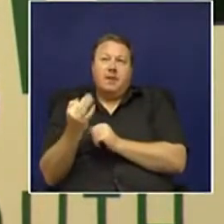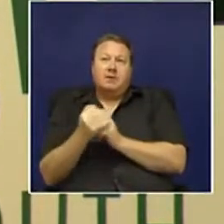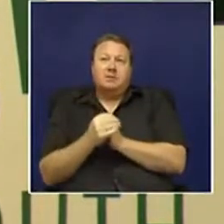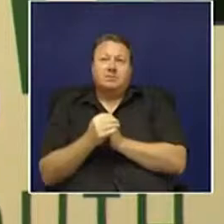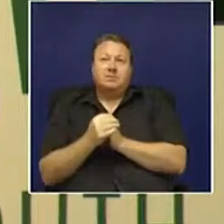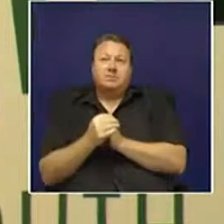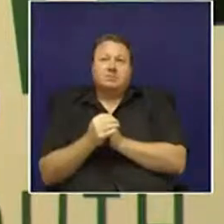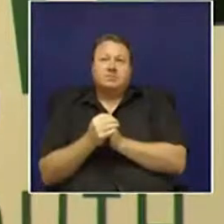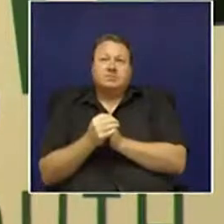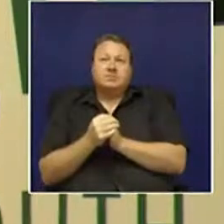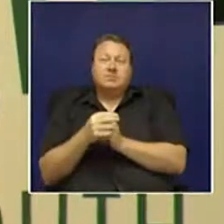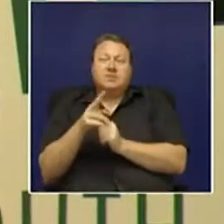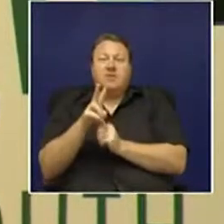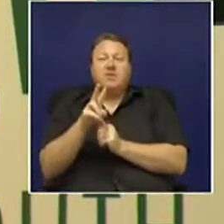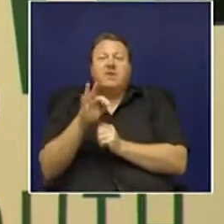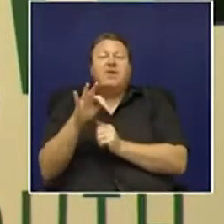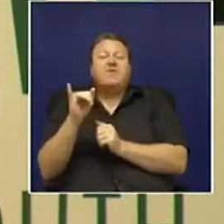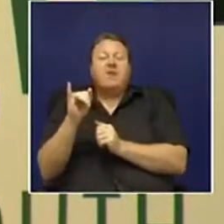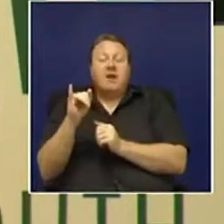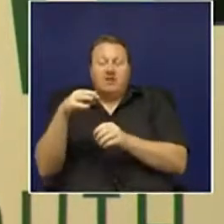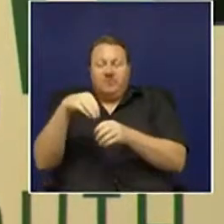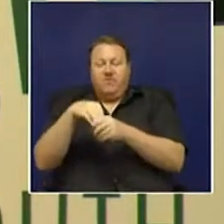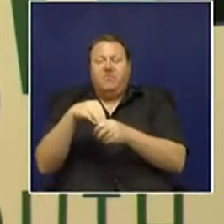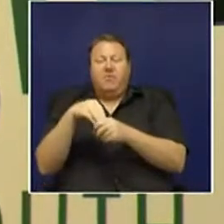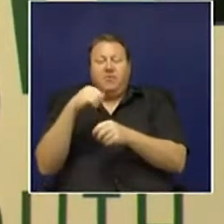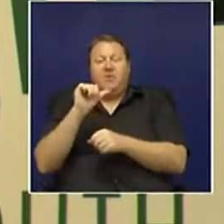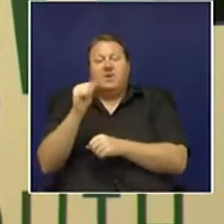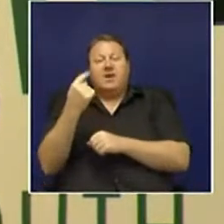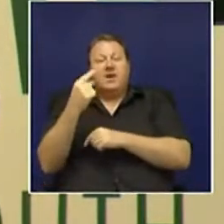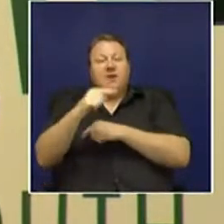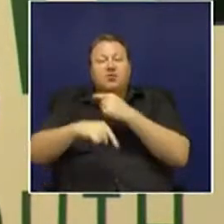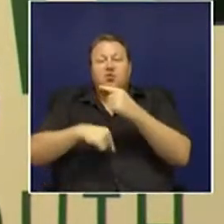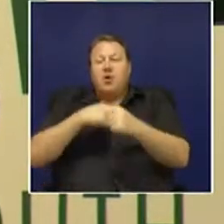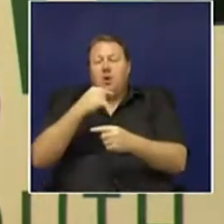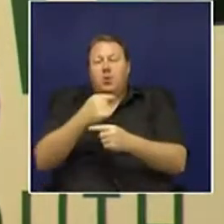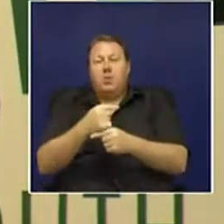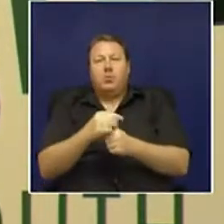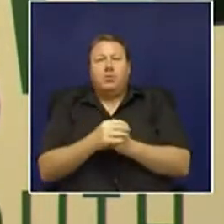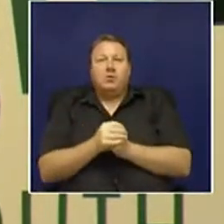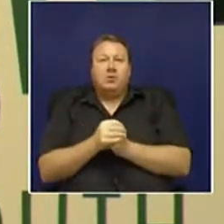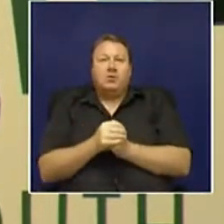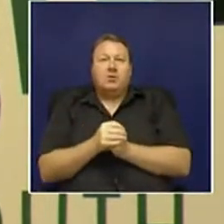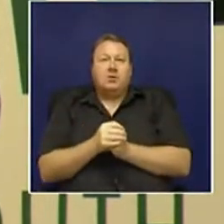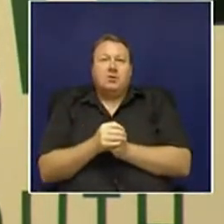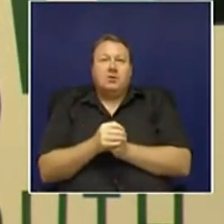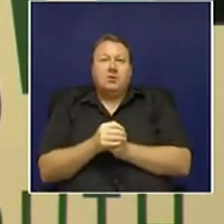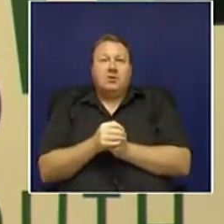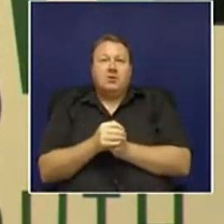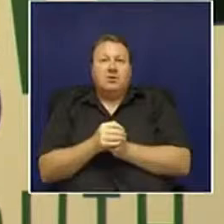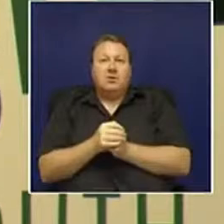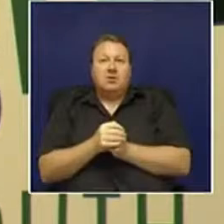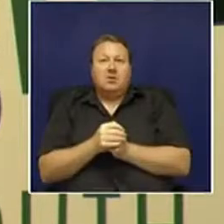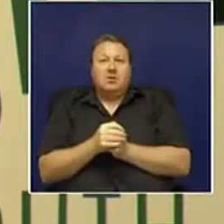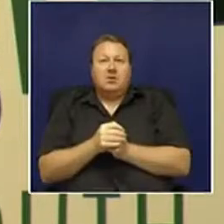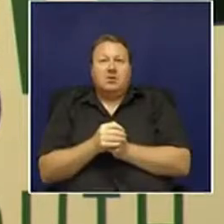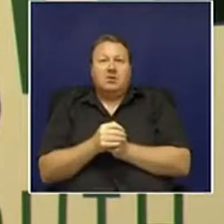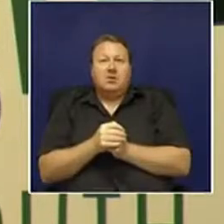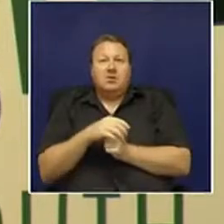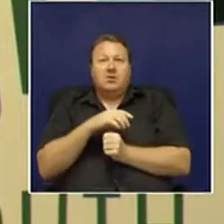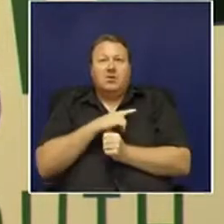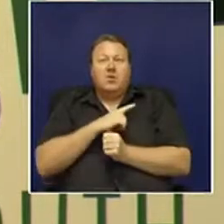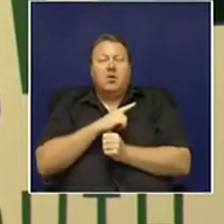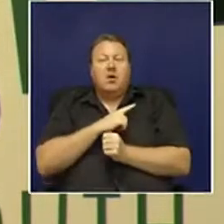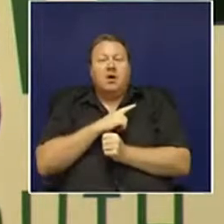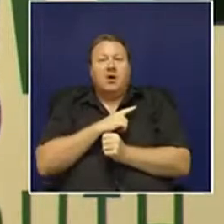BFI in the next round. And they're quite important in 2 respects, because they are linked to academic institutions.